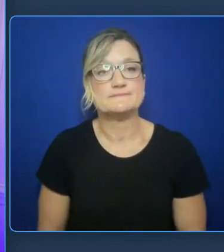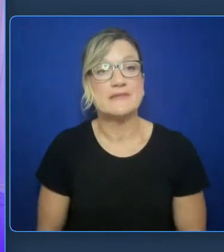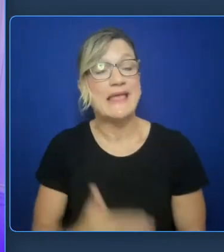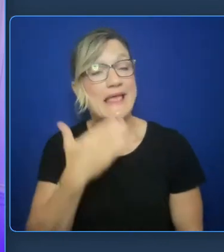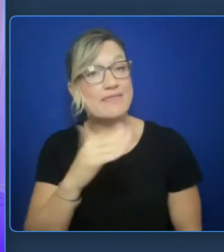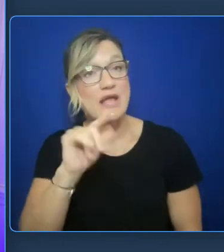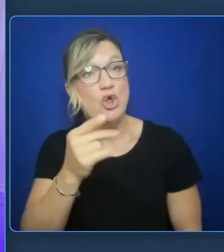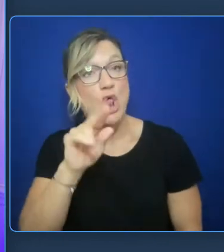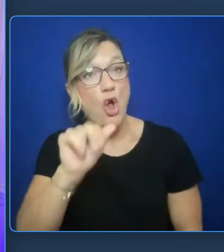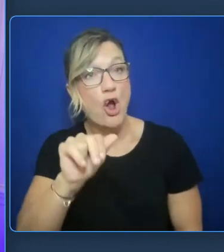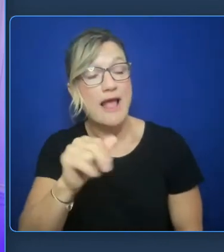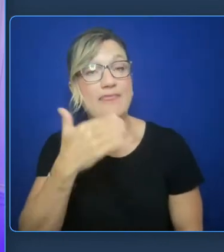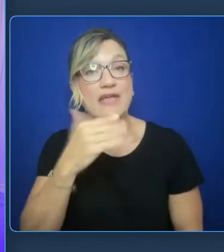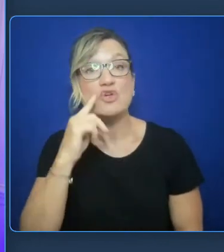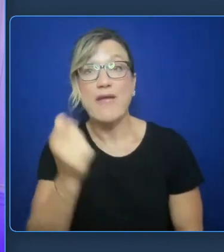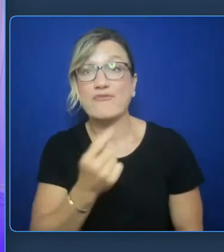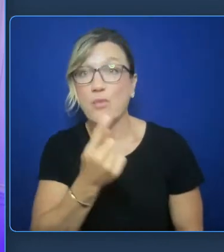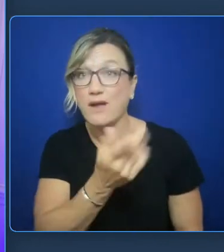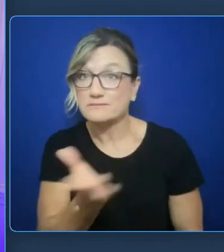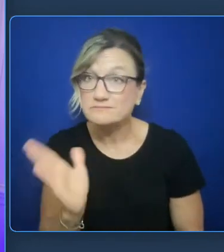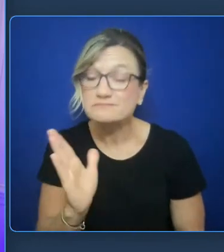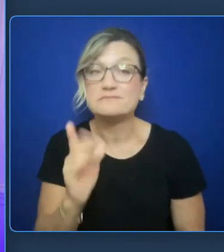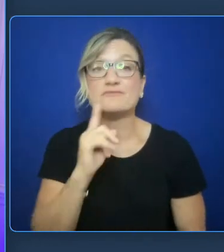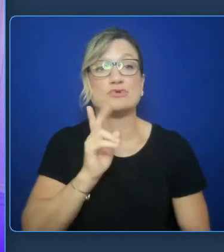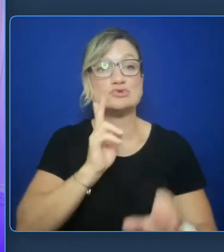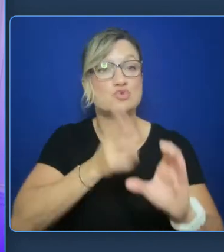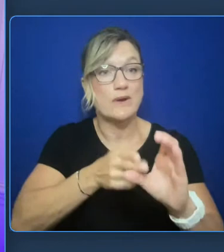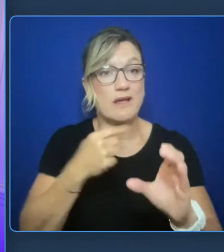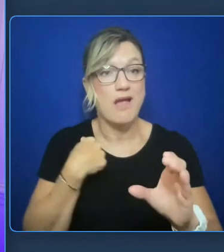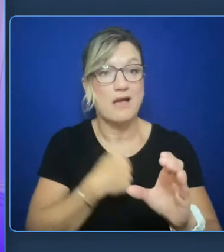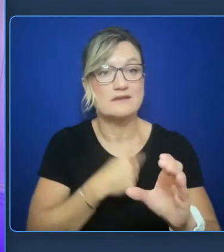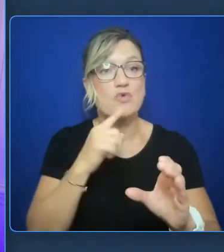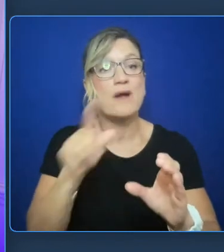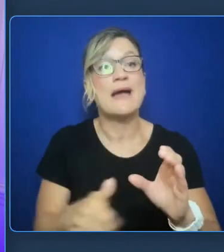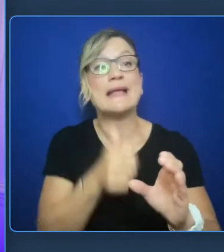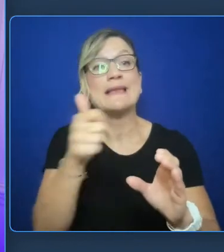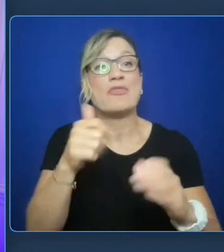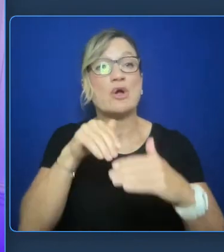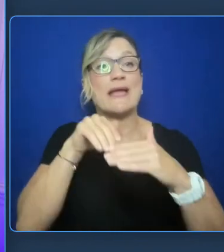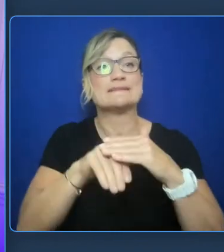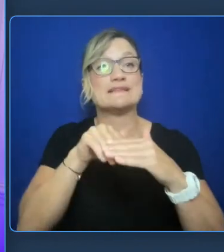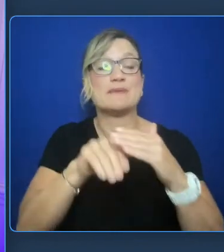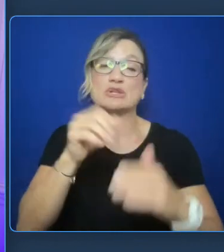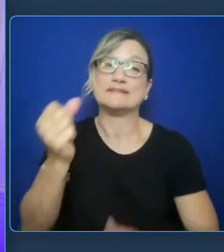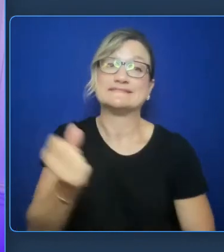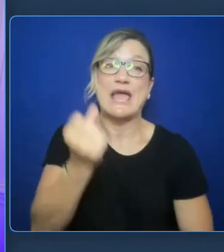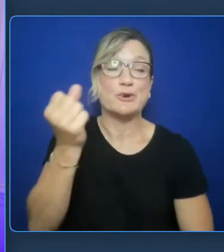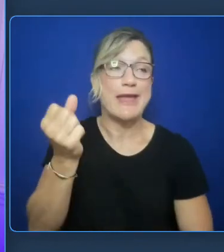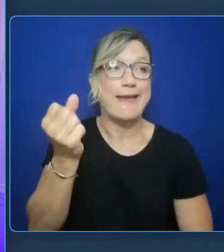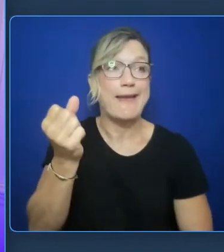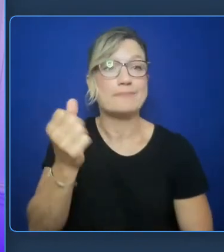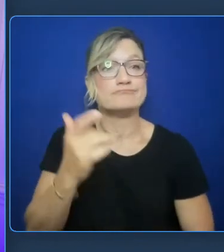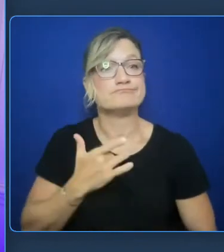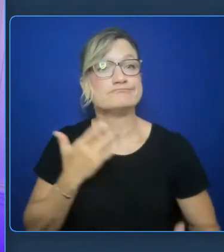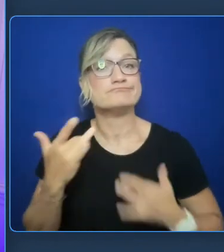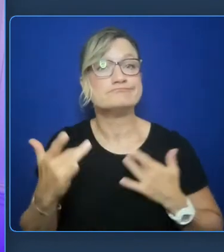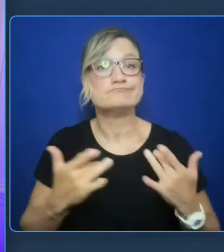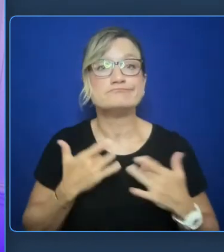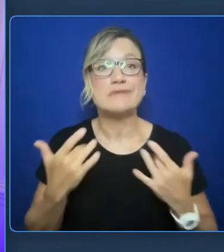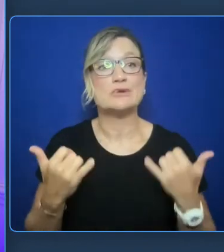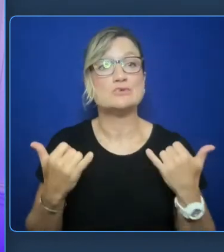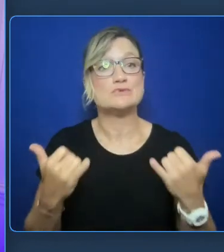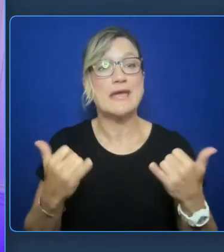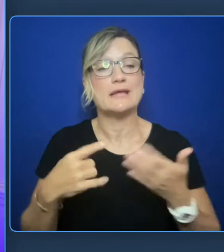Thank you, Laura. And thank you, everybody, for joining us for another Accessibility Saturdays. And we're excited today to talk